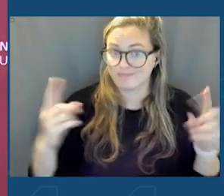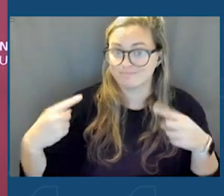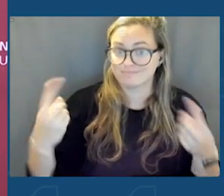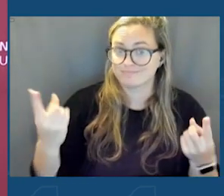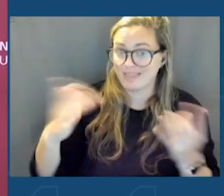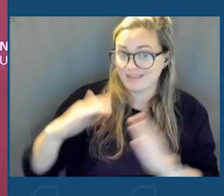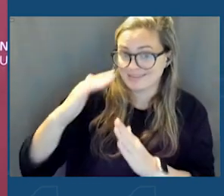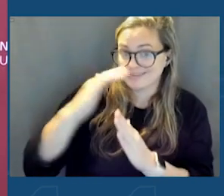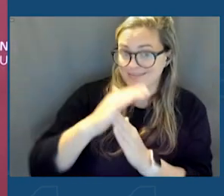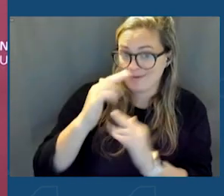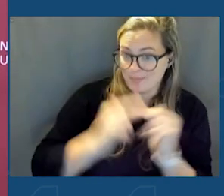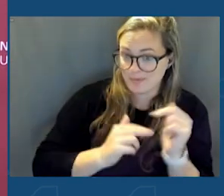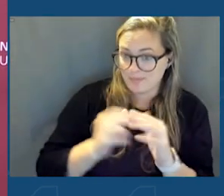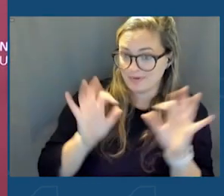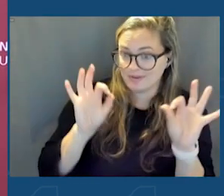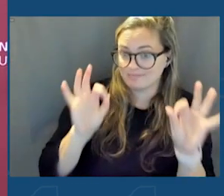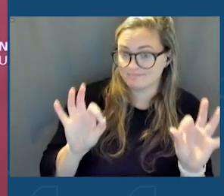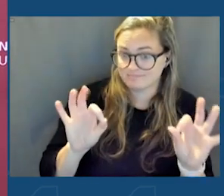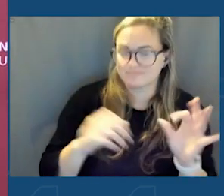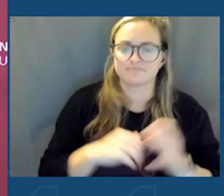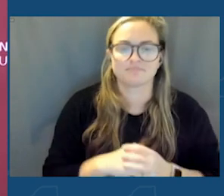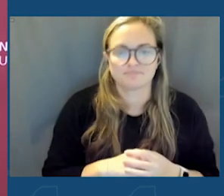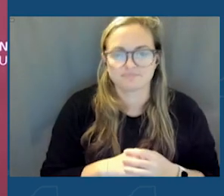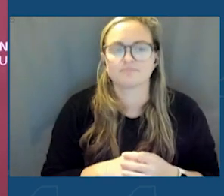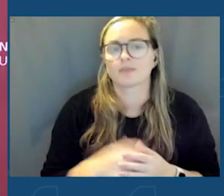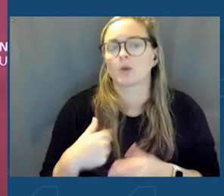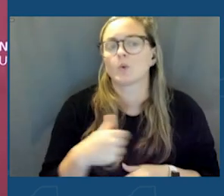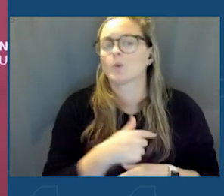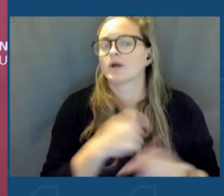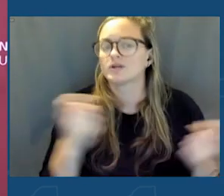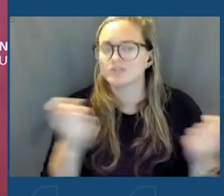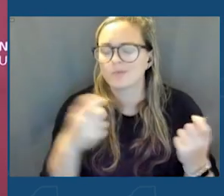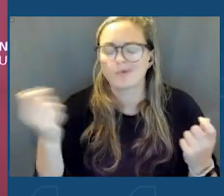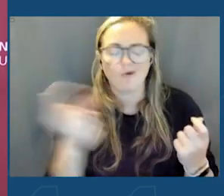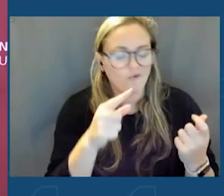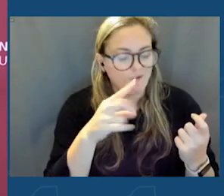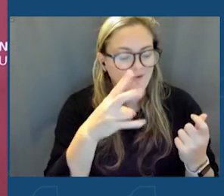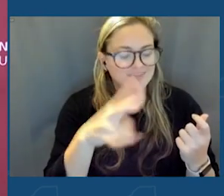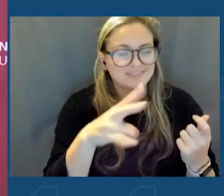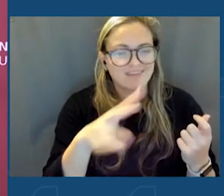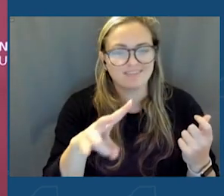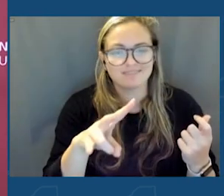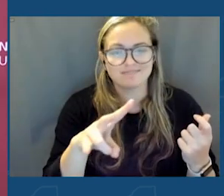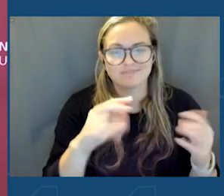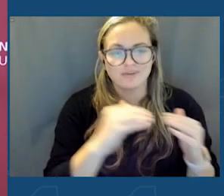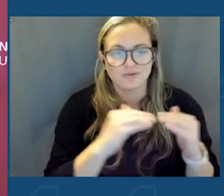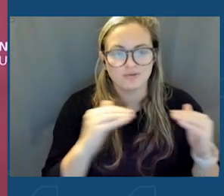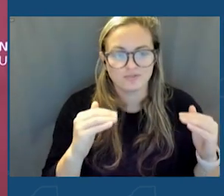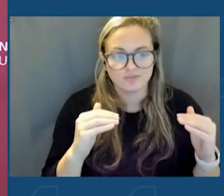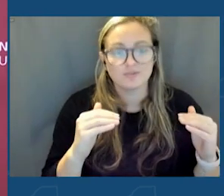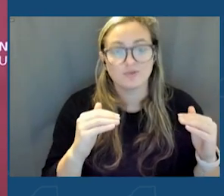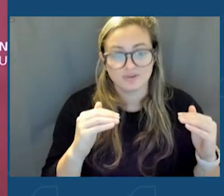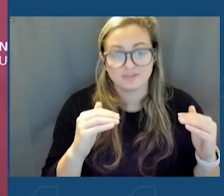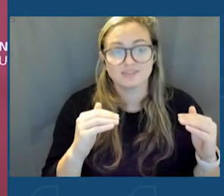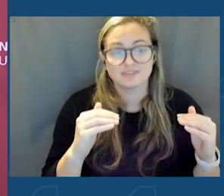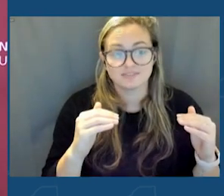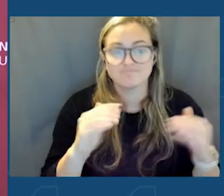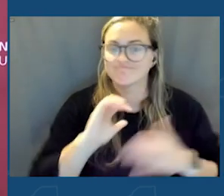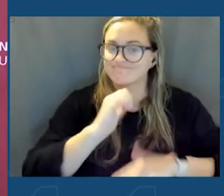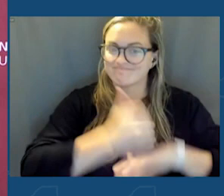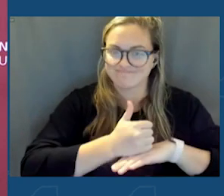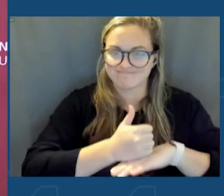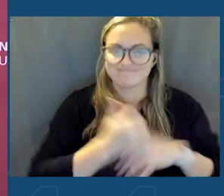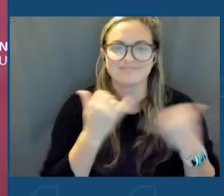of this building, and we're celebrating that all 17 floors are in place